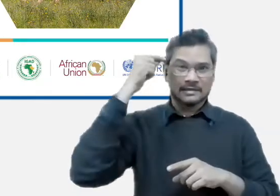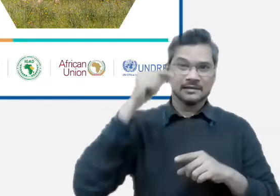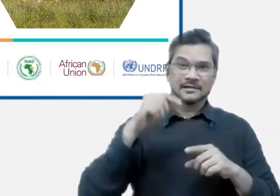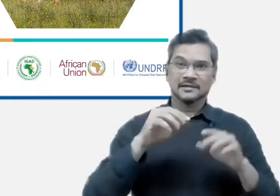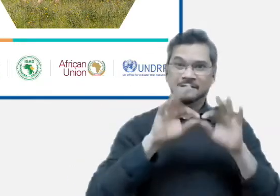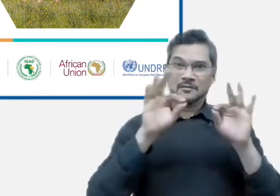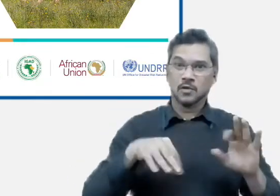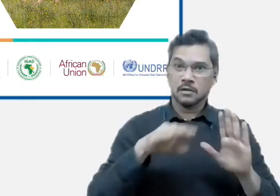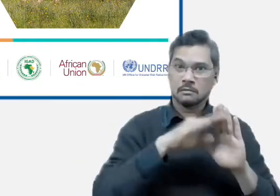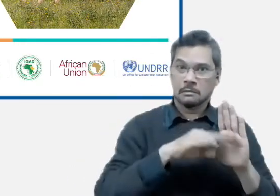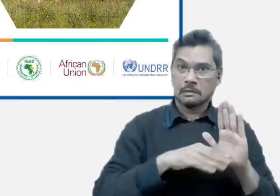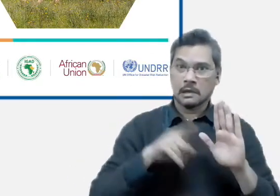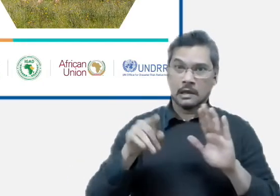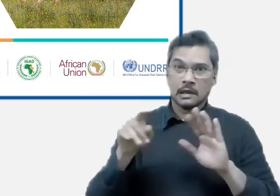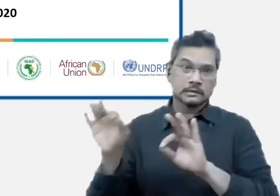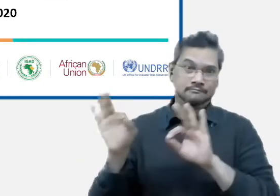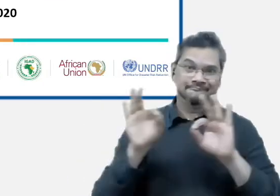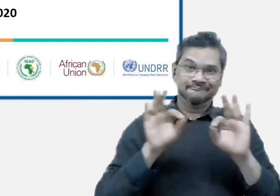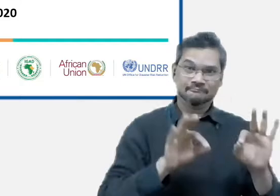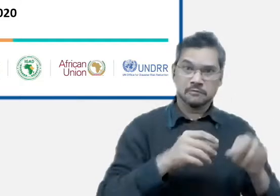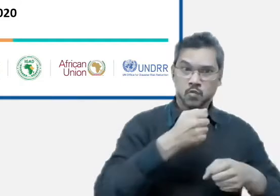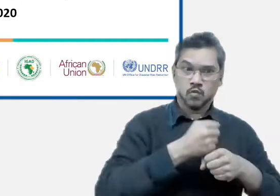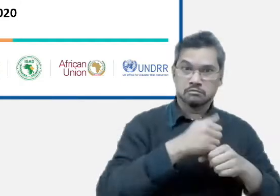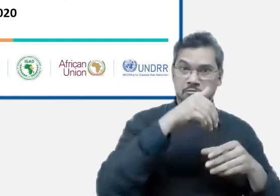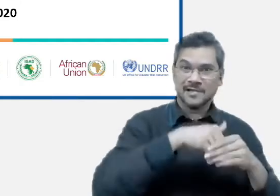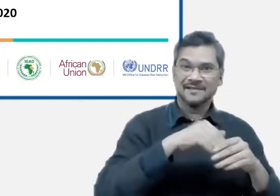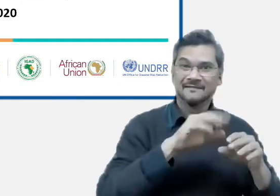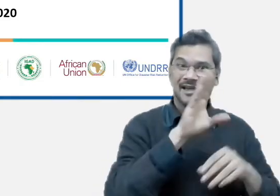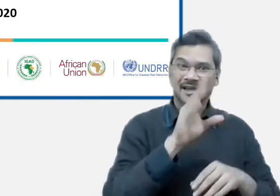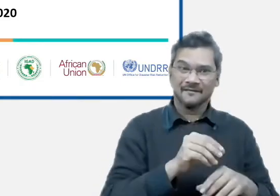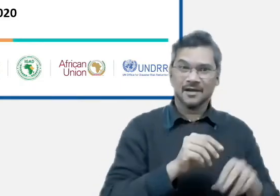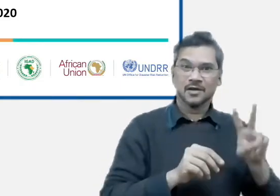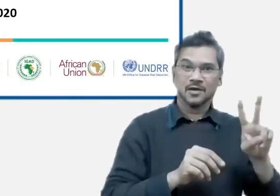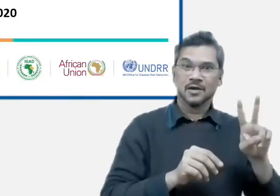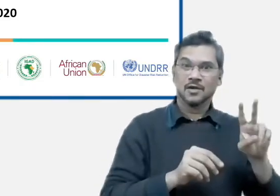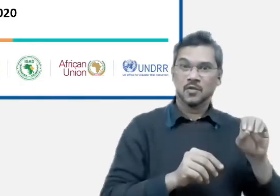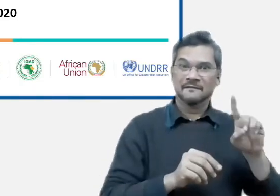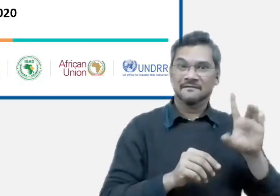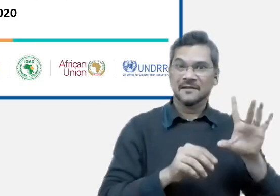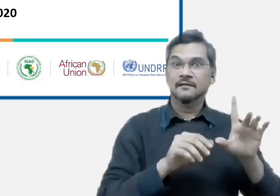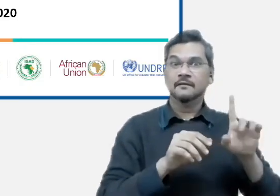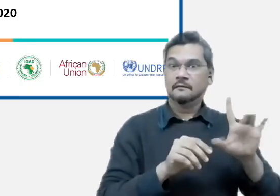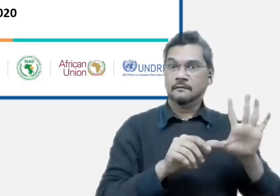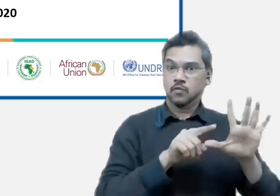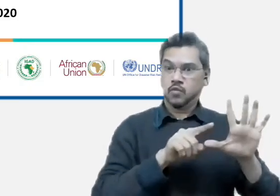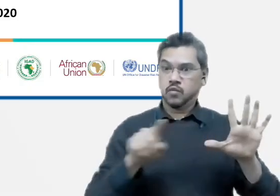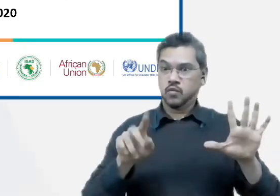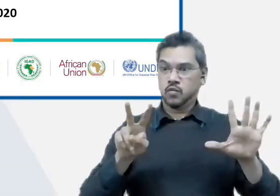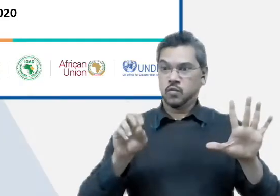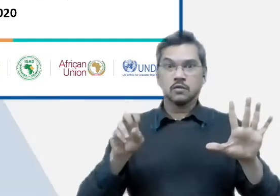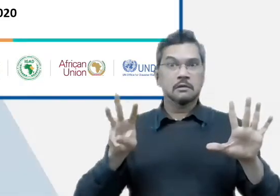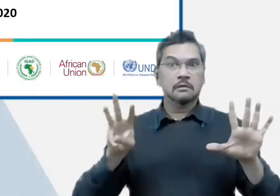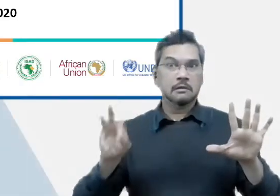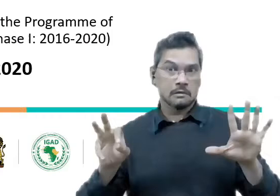is running from 2015 to 2030, and it is divided into 5 phases. The first phase